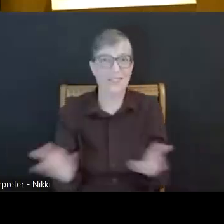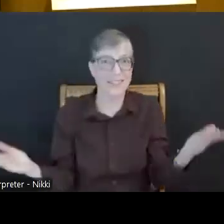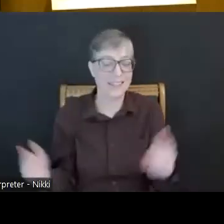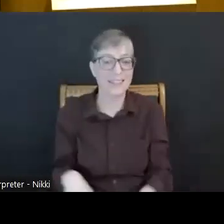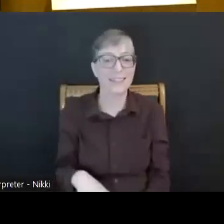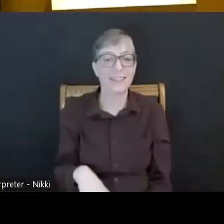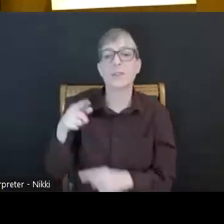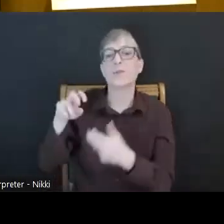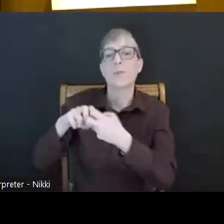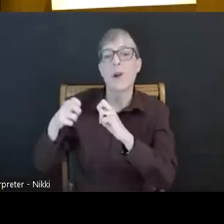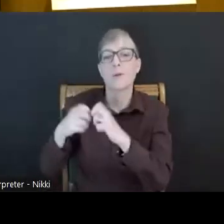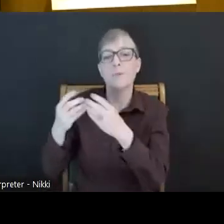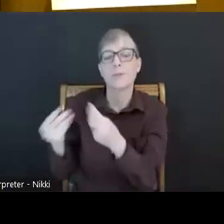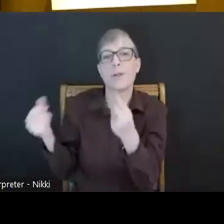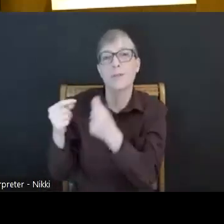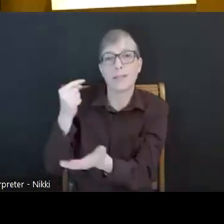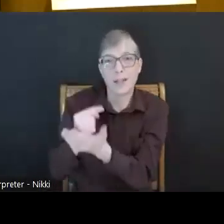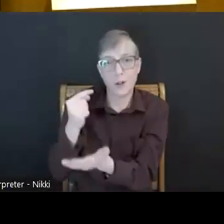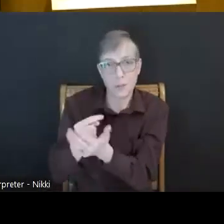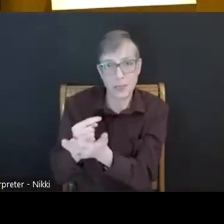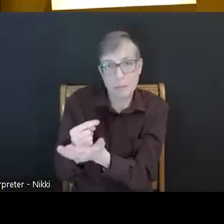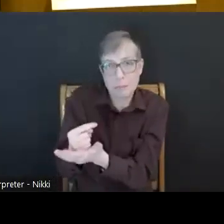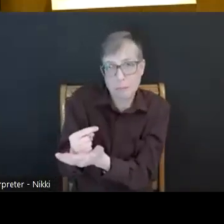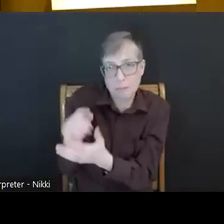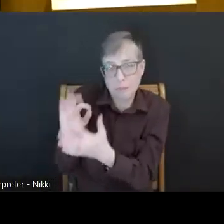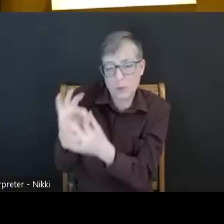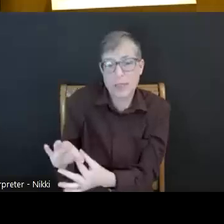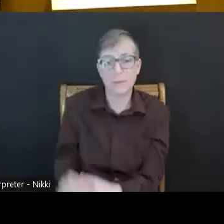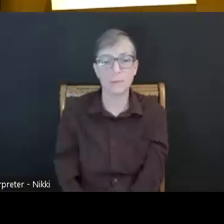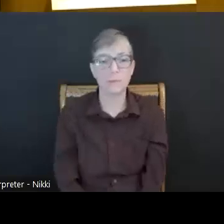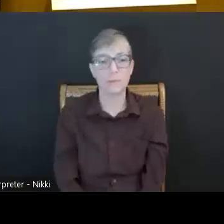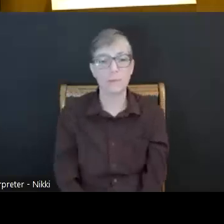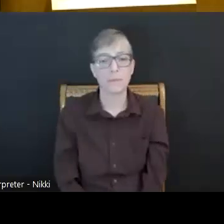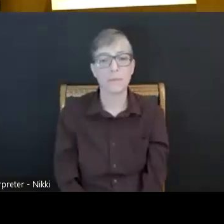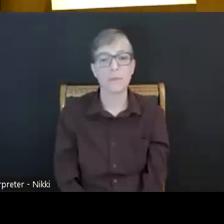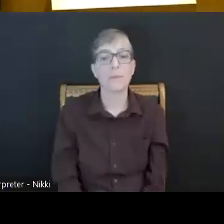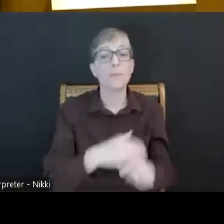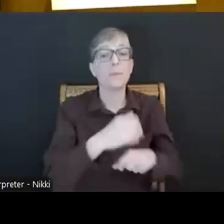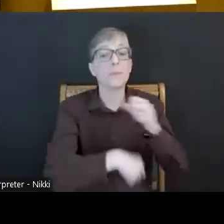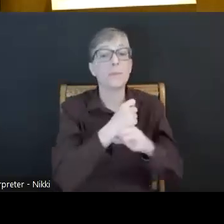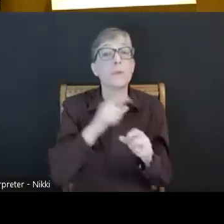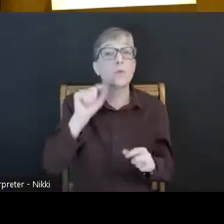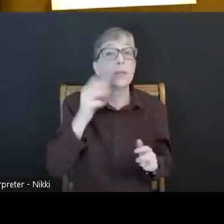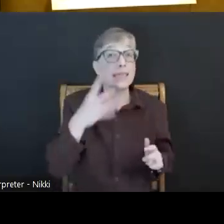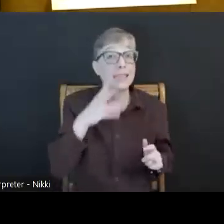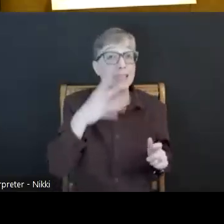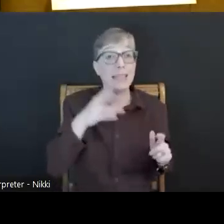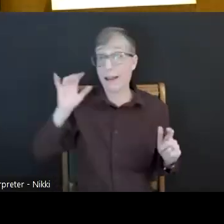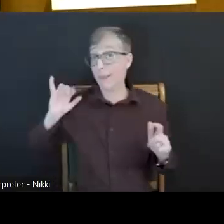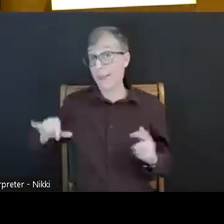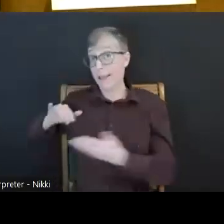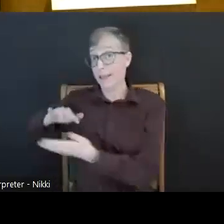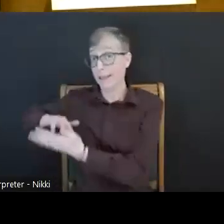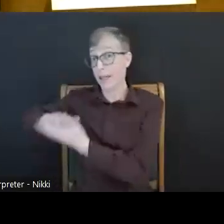problem-solving therapy by people who really know what they're doing. And then in 2016, the results of the study came out. And